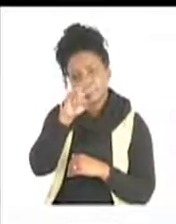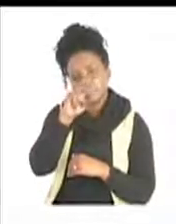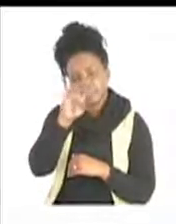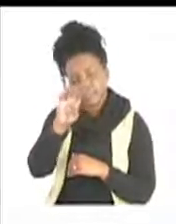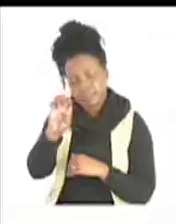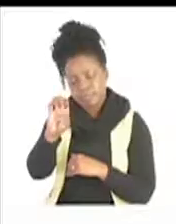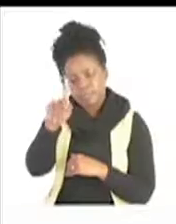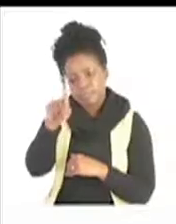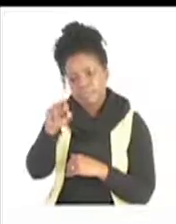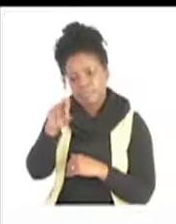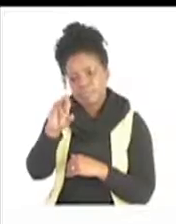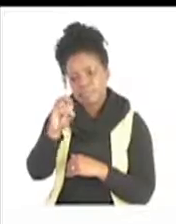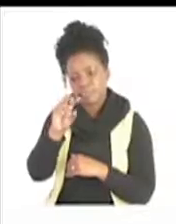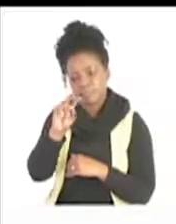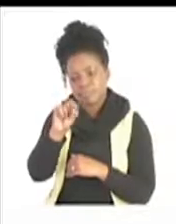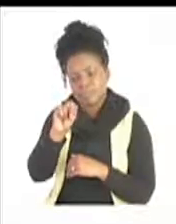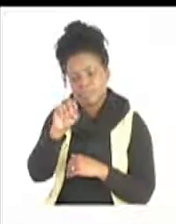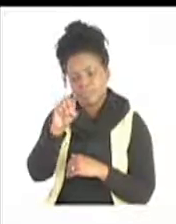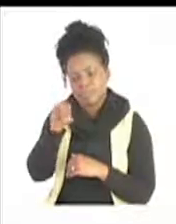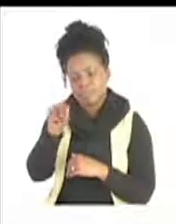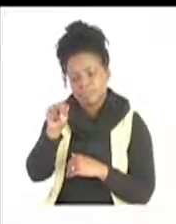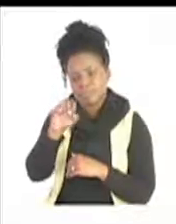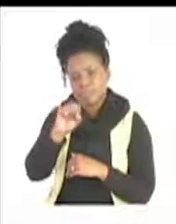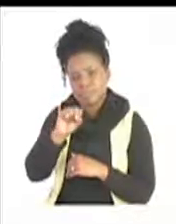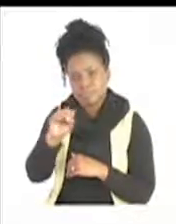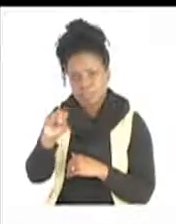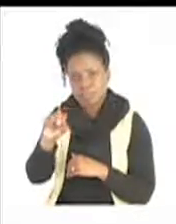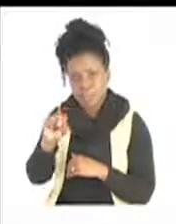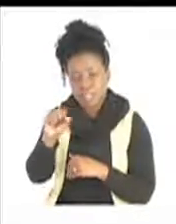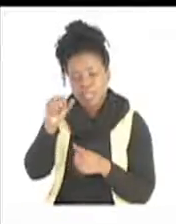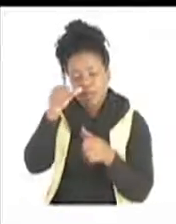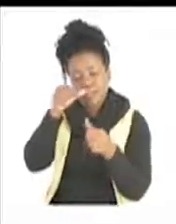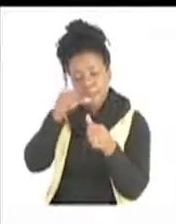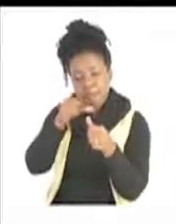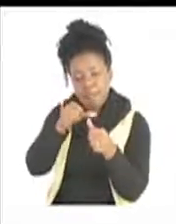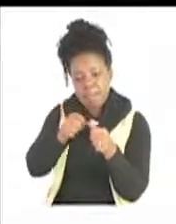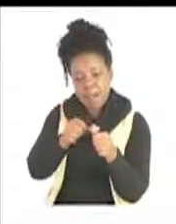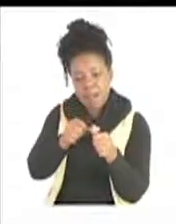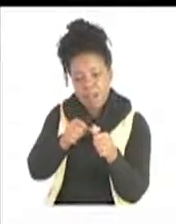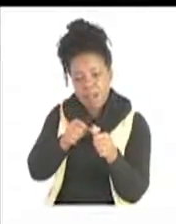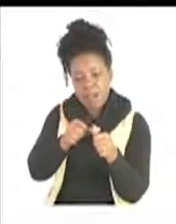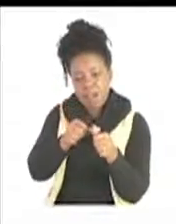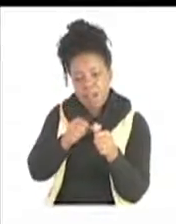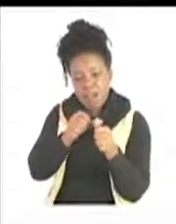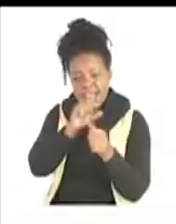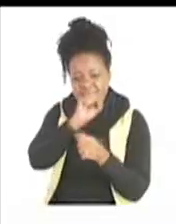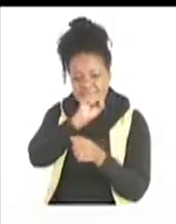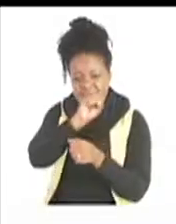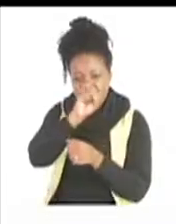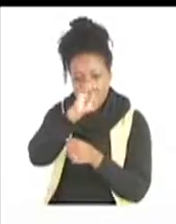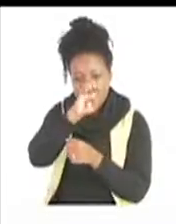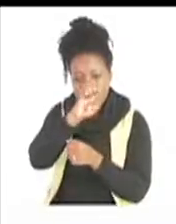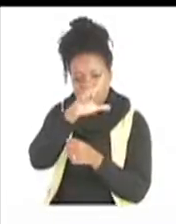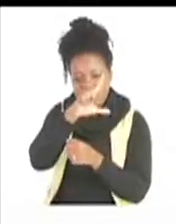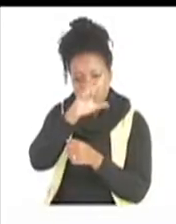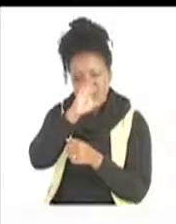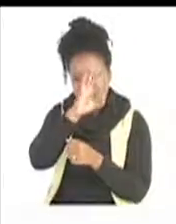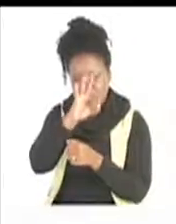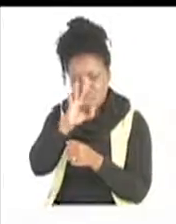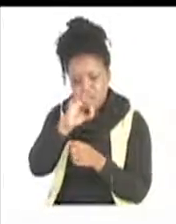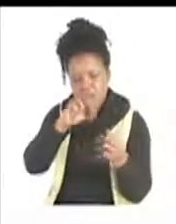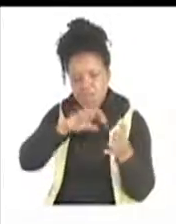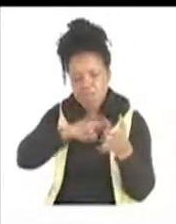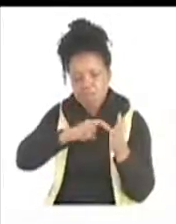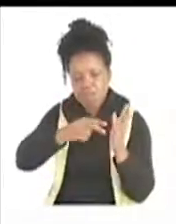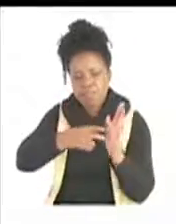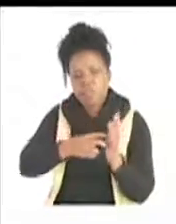you are going to look at the pictures and you are going to determine which reflexive pronoun